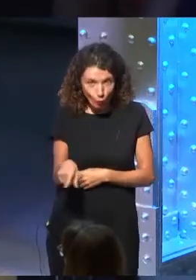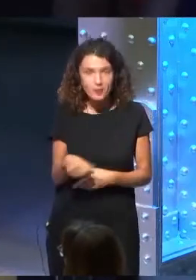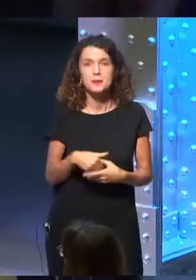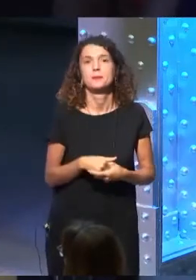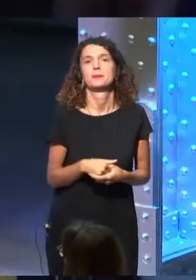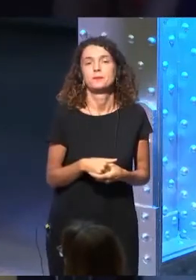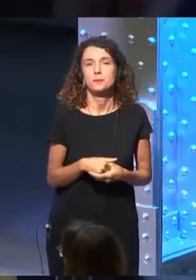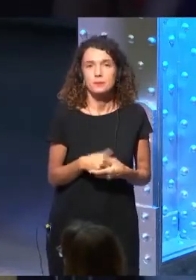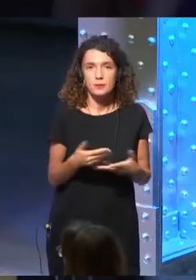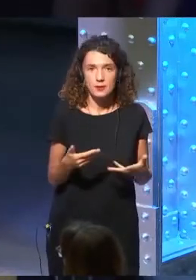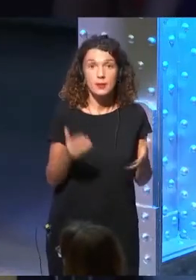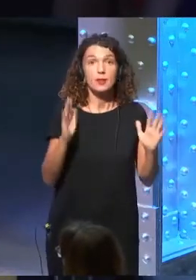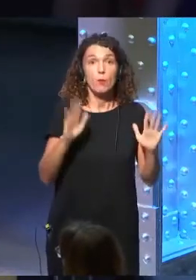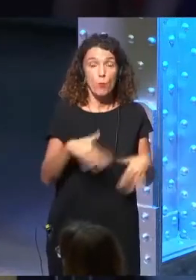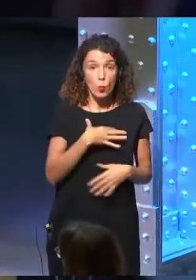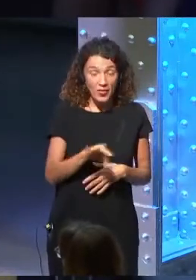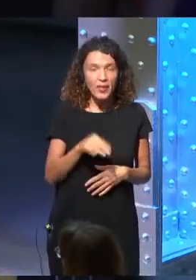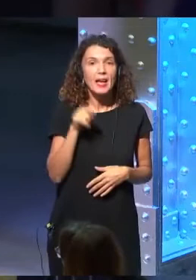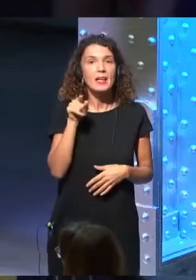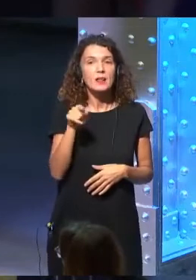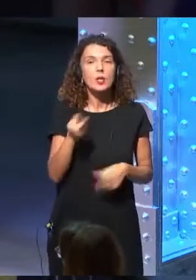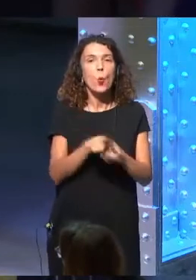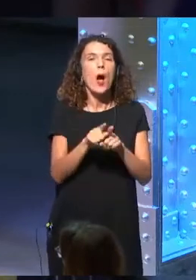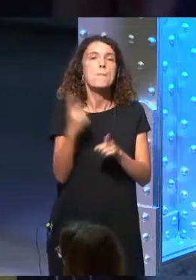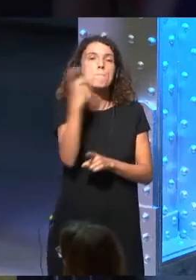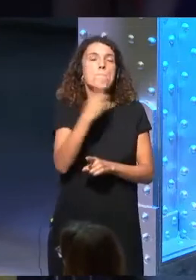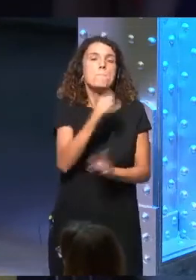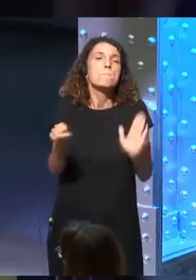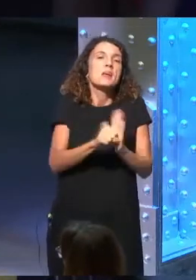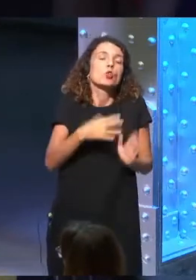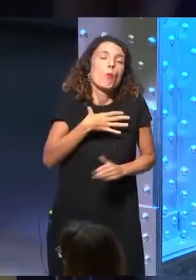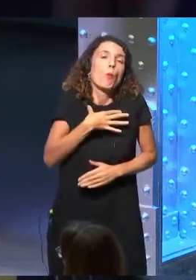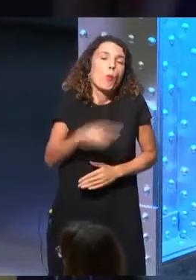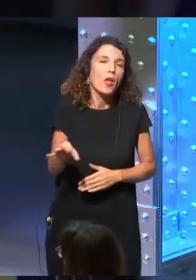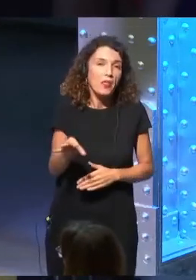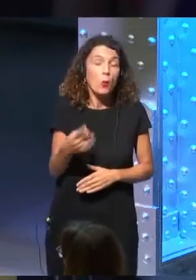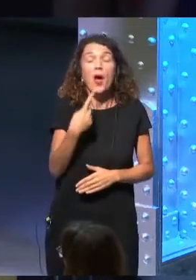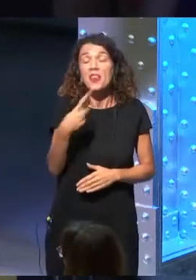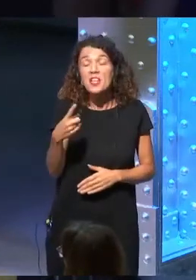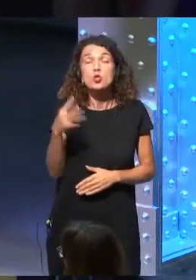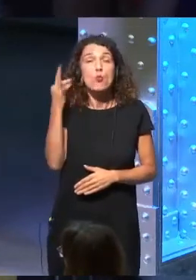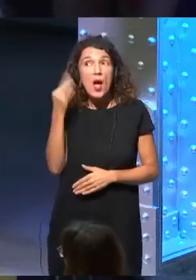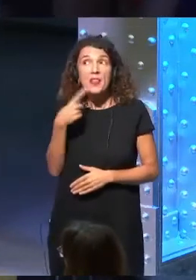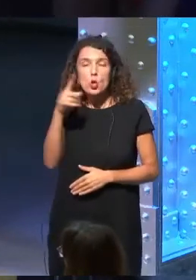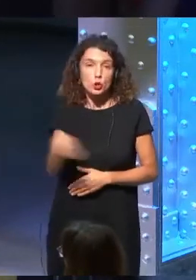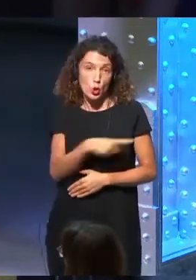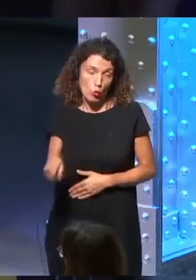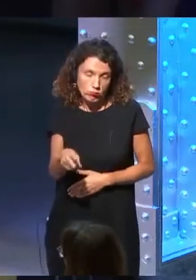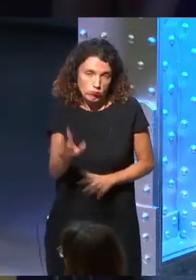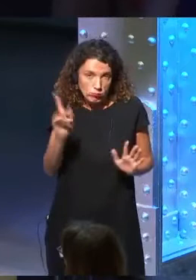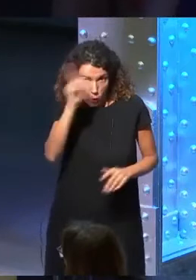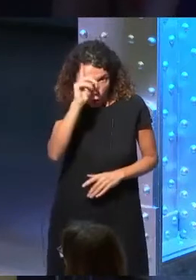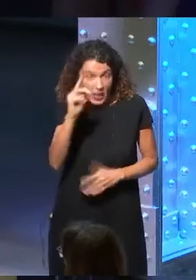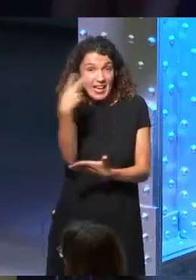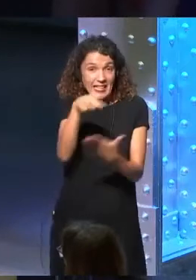mythical than Queen Elizabeth's speech. It is always, I haven't been able to read it to you properly, it's always transmitted